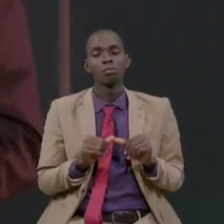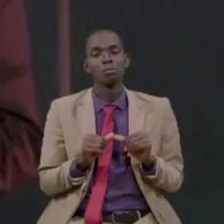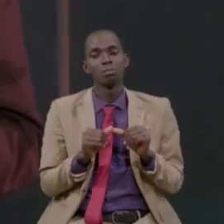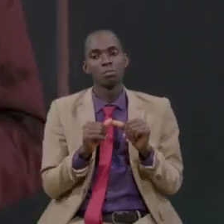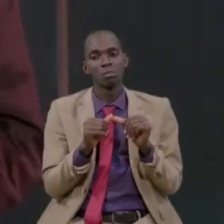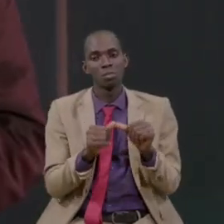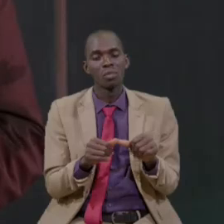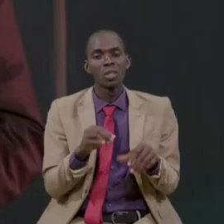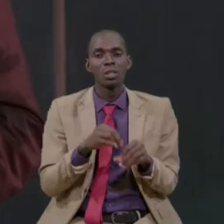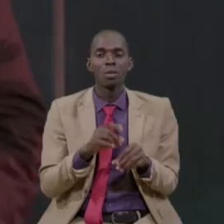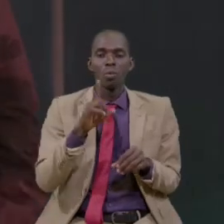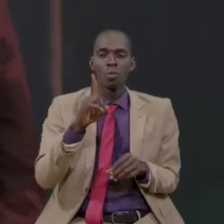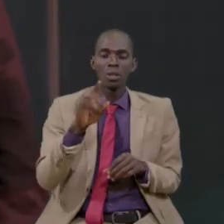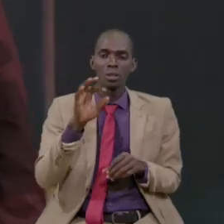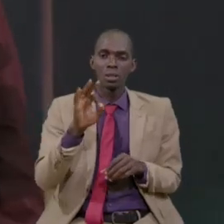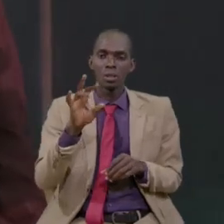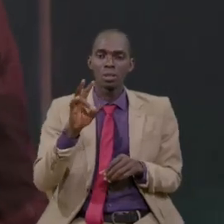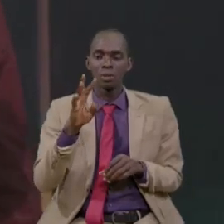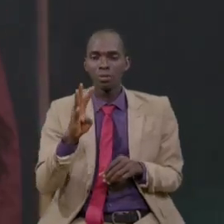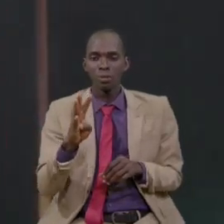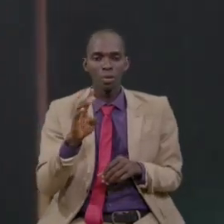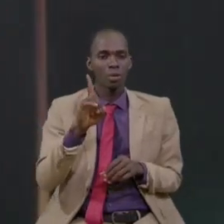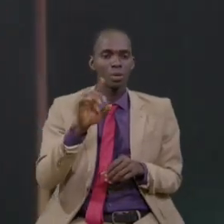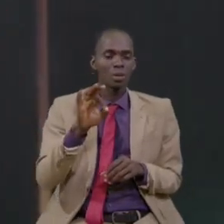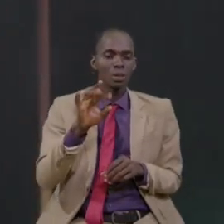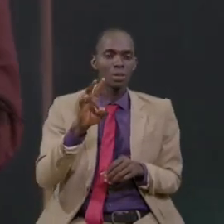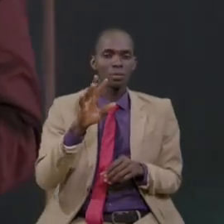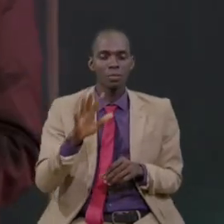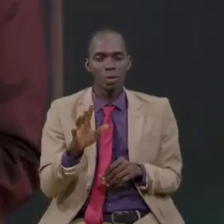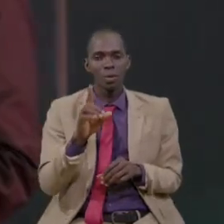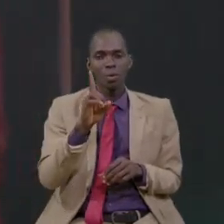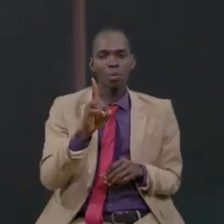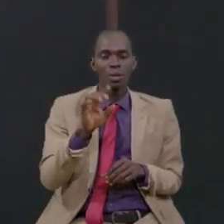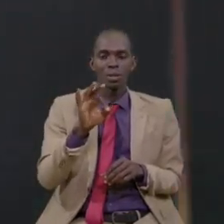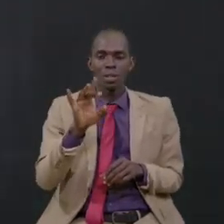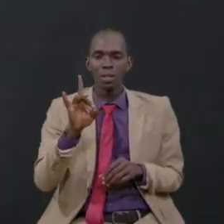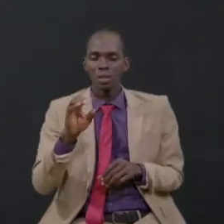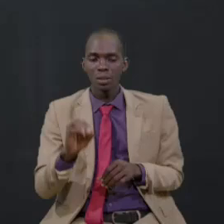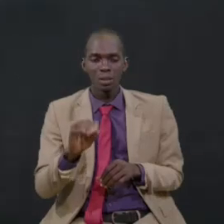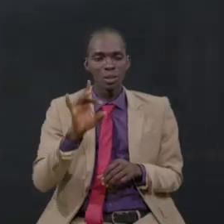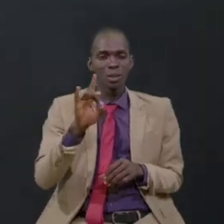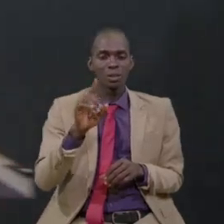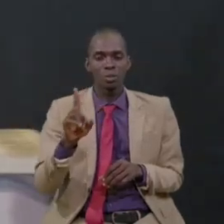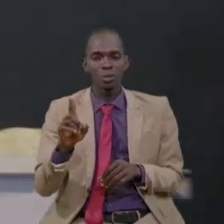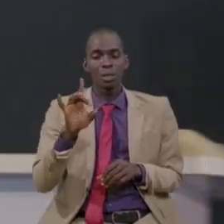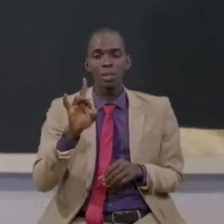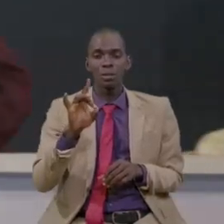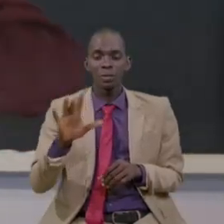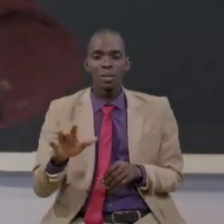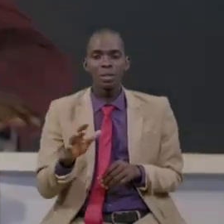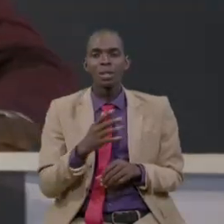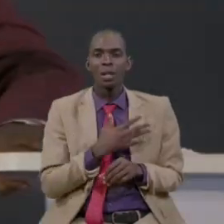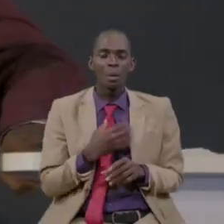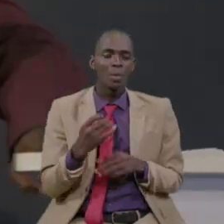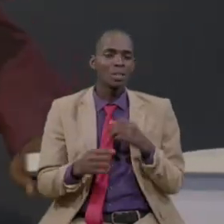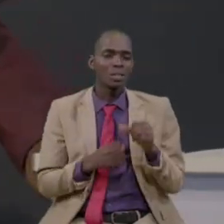1974 came, 75 came, 1980 came, 81, 85. All those years have come and gone.